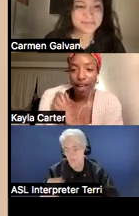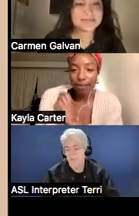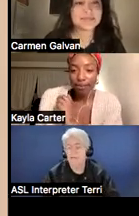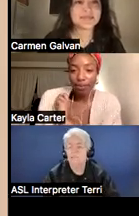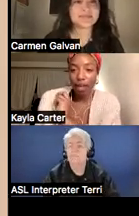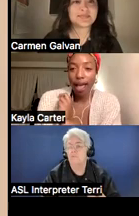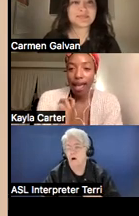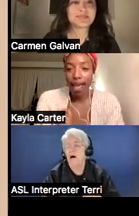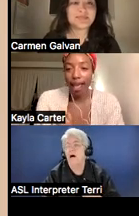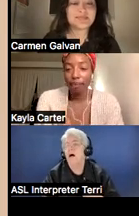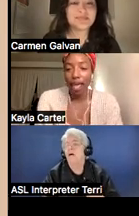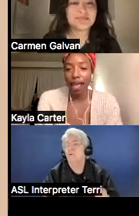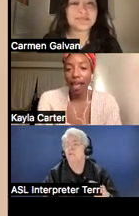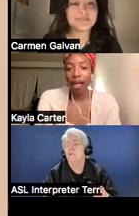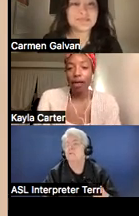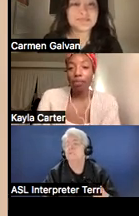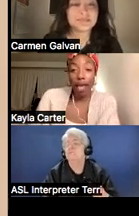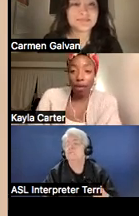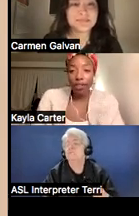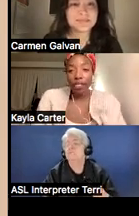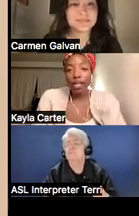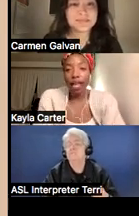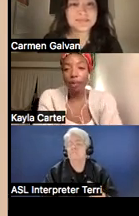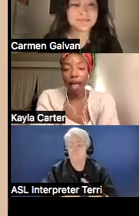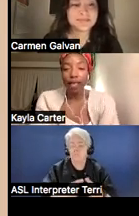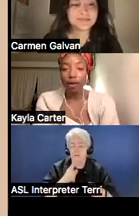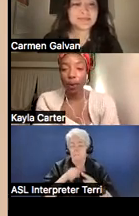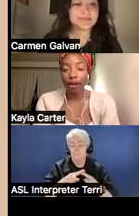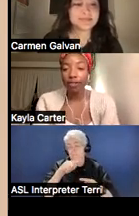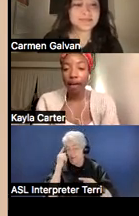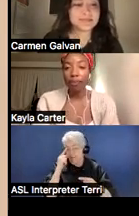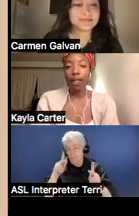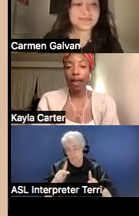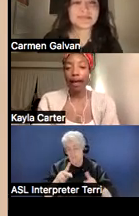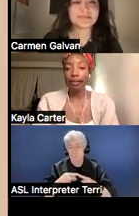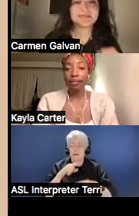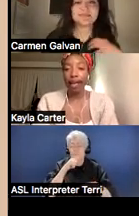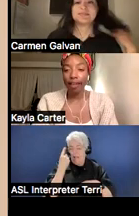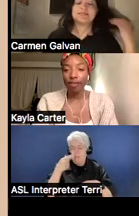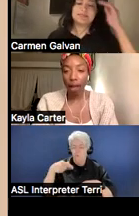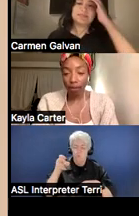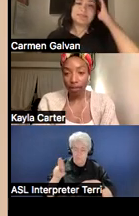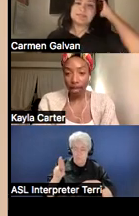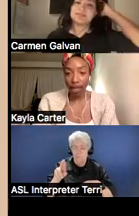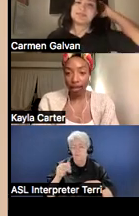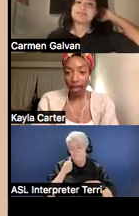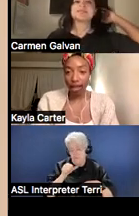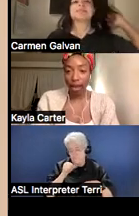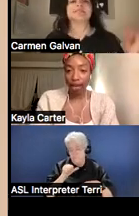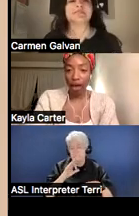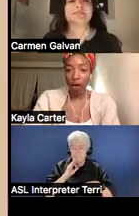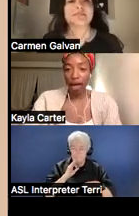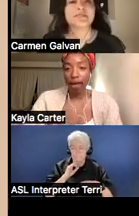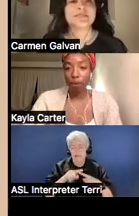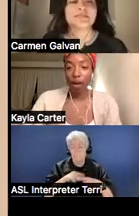start. I am a Black person. I'm a Black queer femme. I have brown skin, and